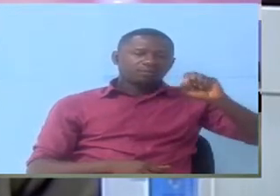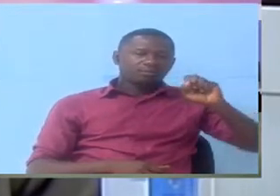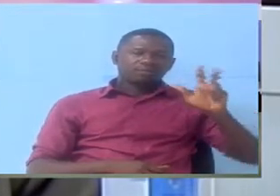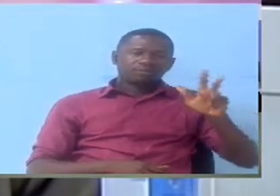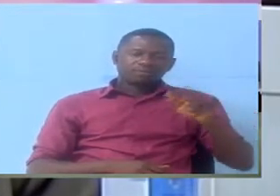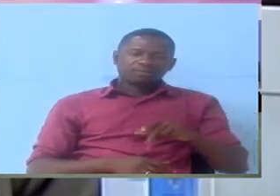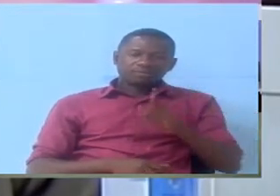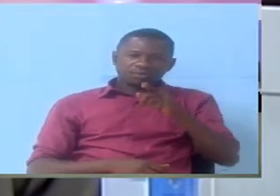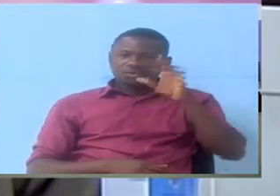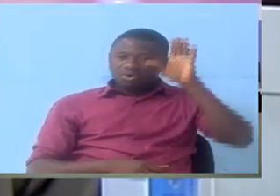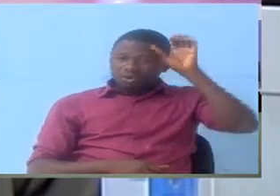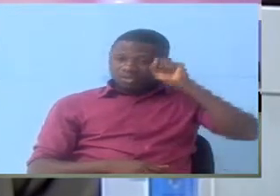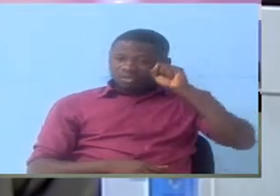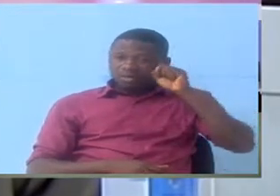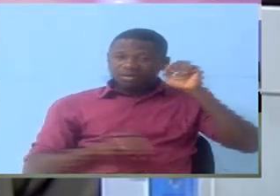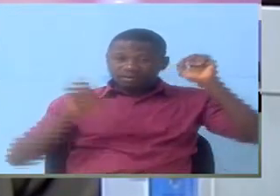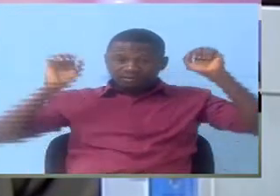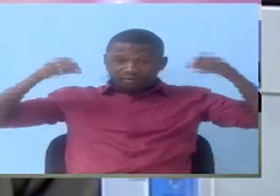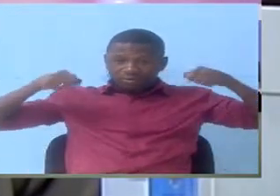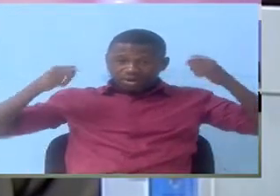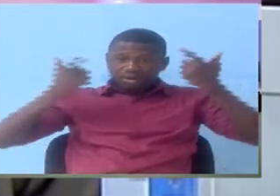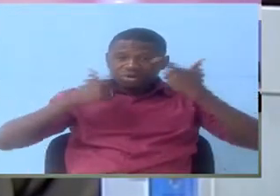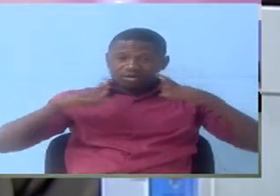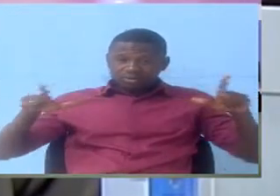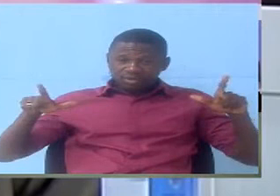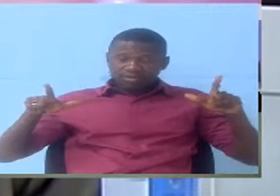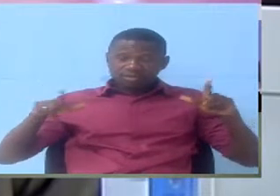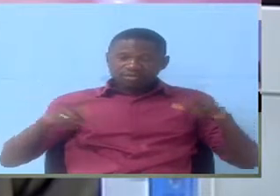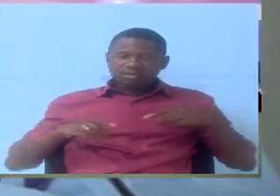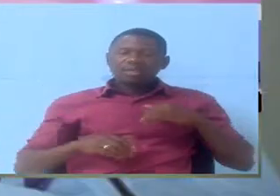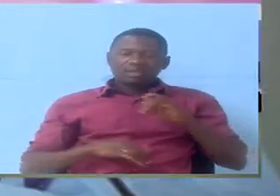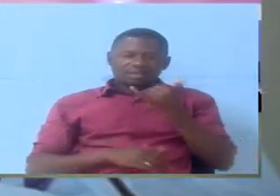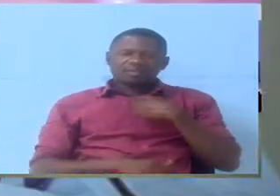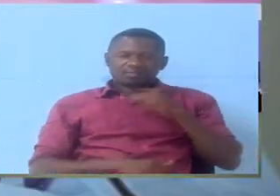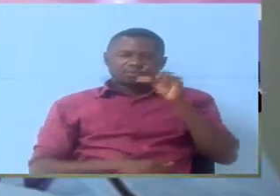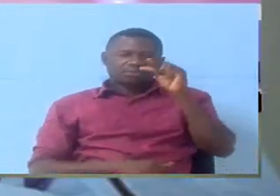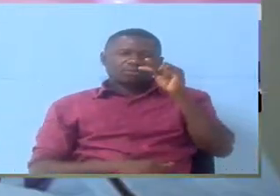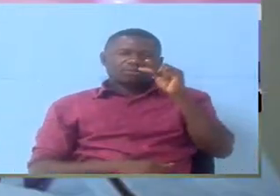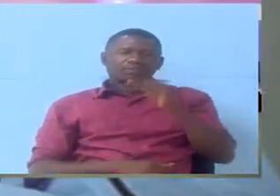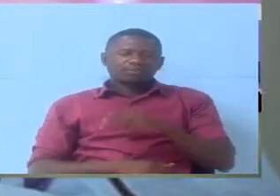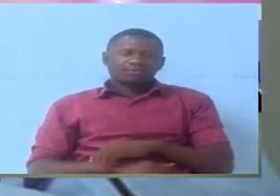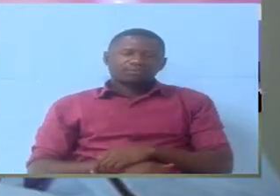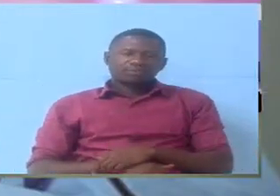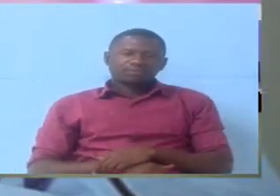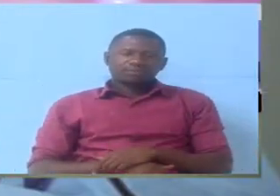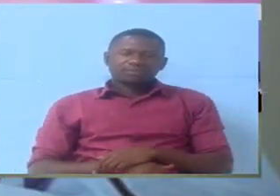Seratan. Eh. Akai doman di moile. He said he can speak fula.